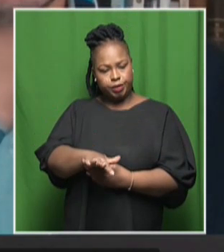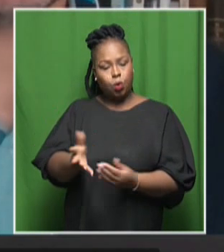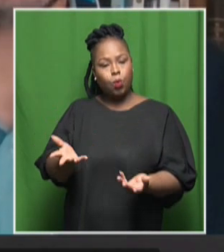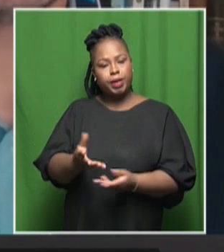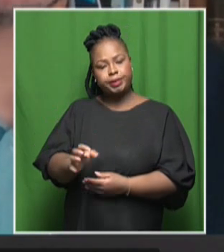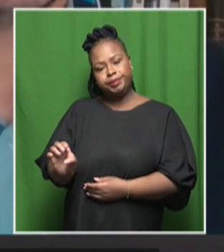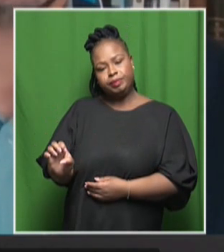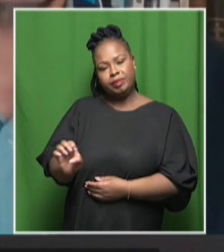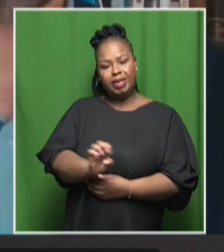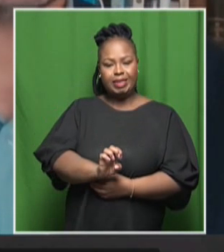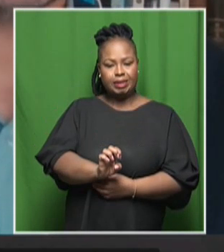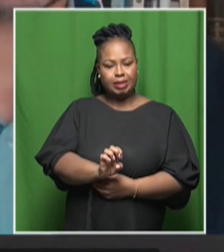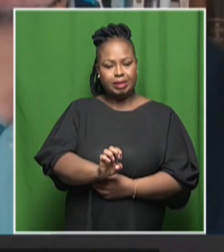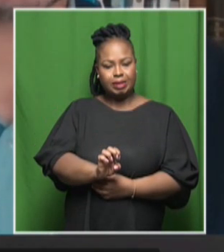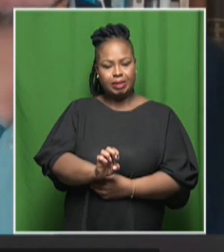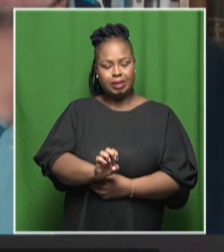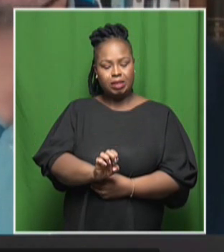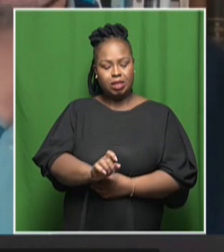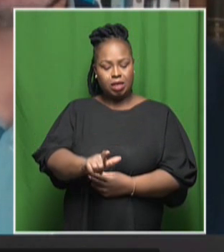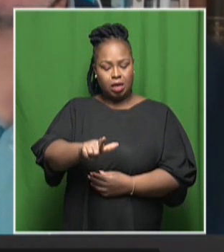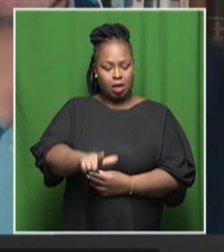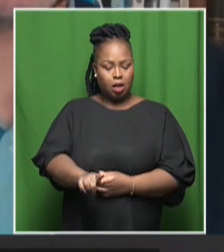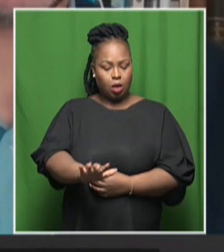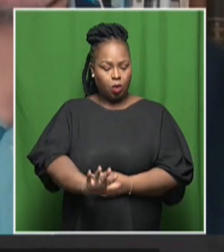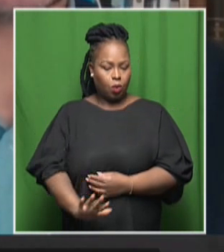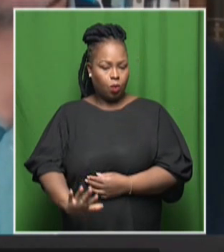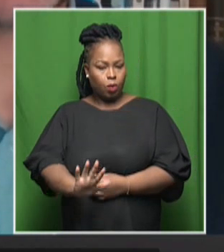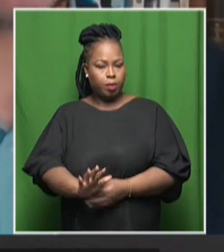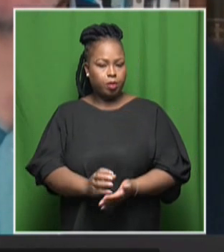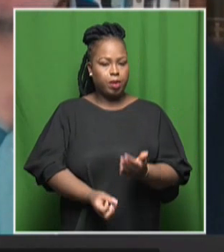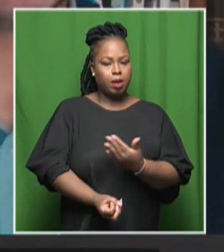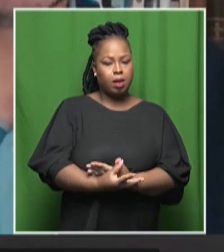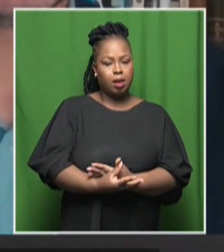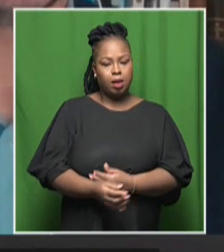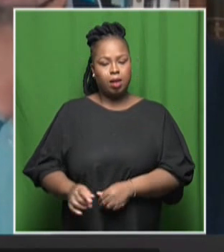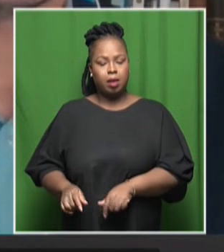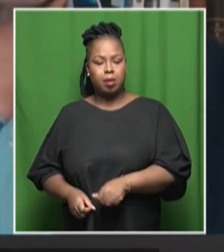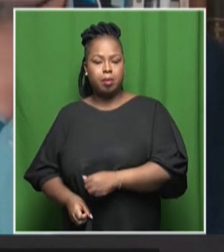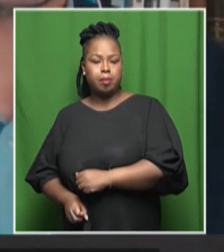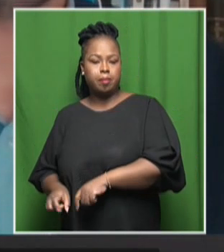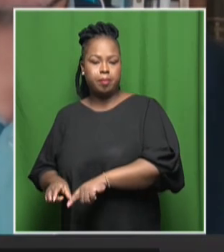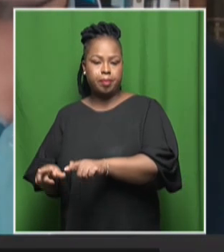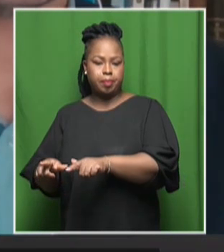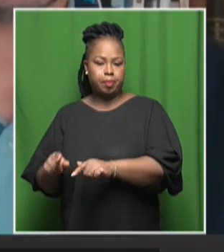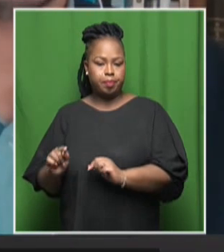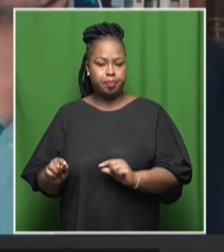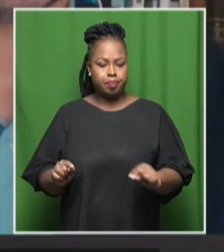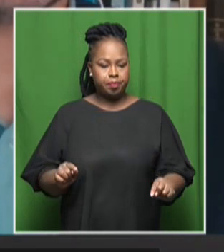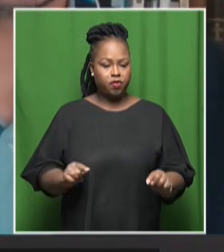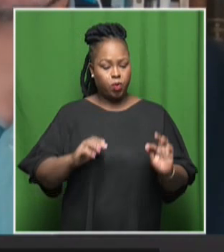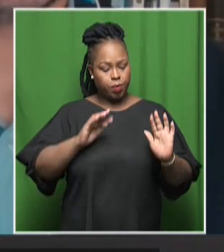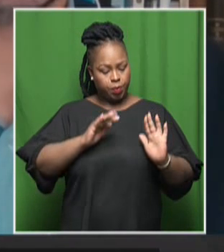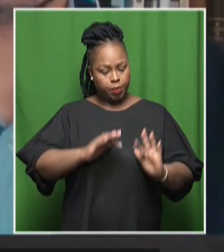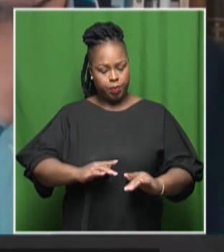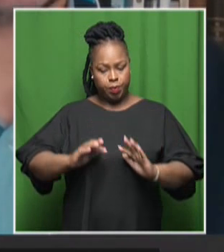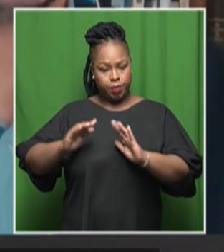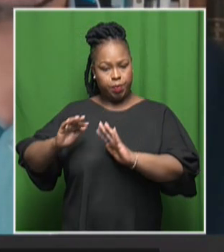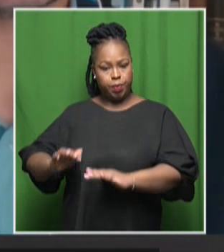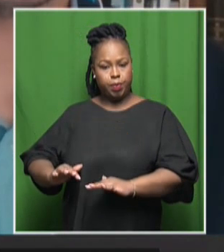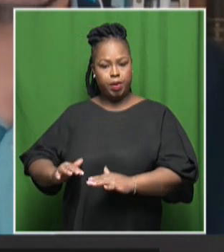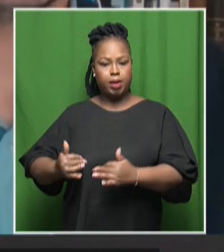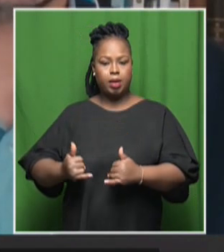the escarpment, in the lowveld of Mpumalanga and Limpopo. So these rain bands are now